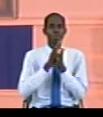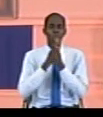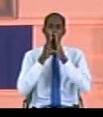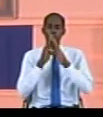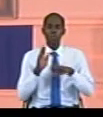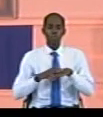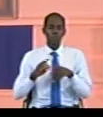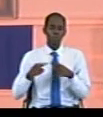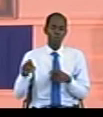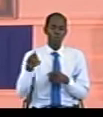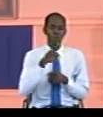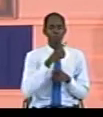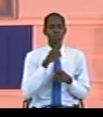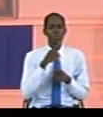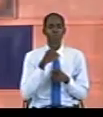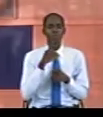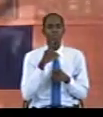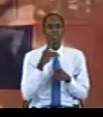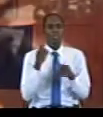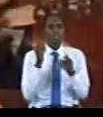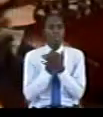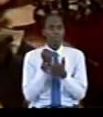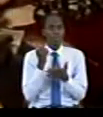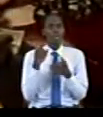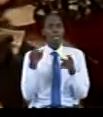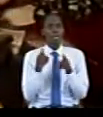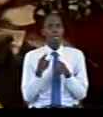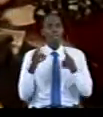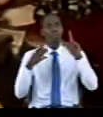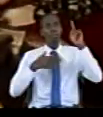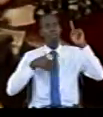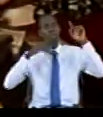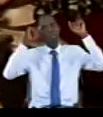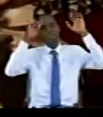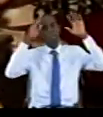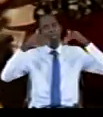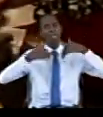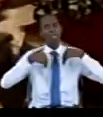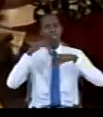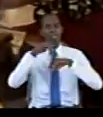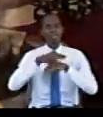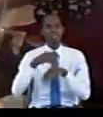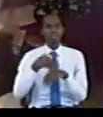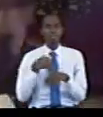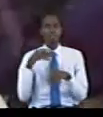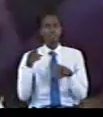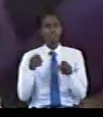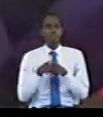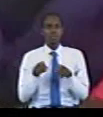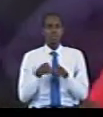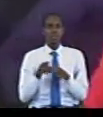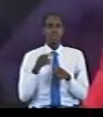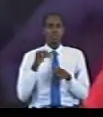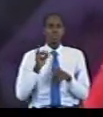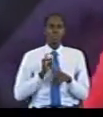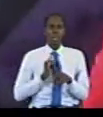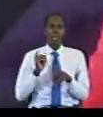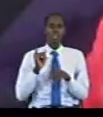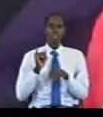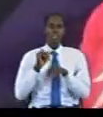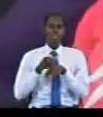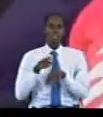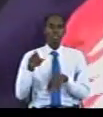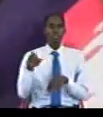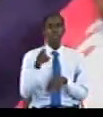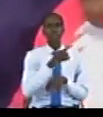you. As my Father have sent me, even so send I you. Come